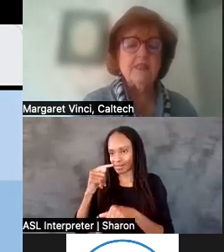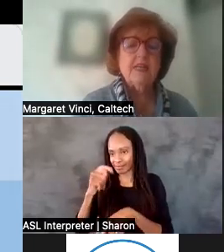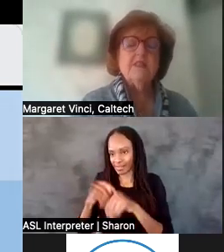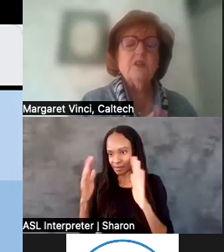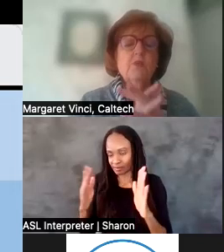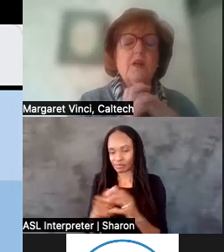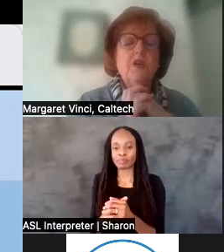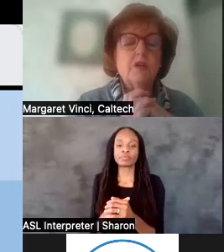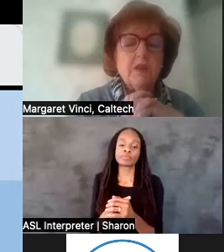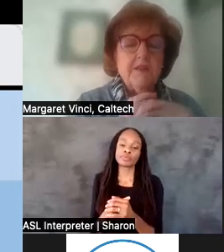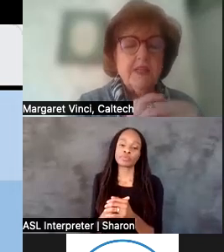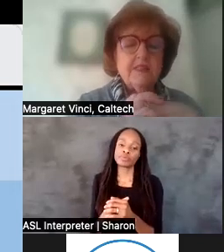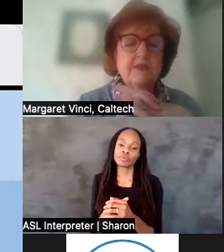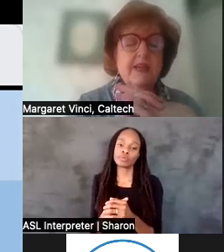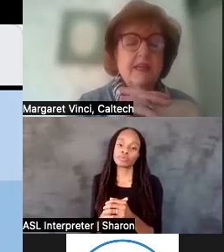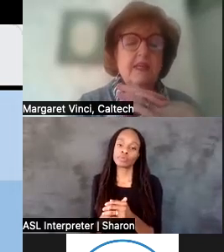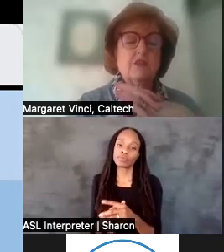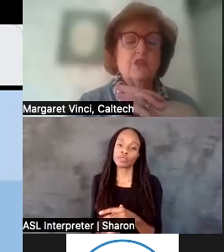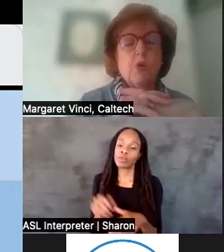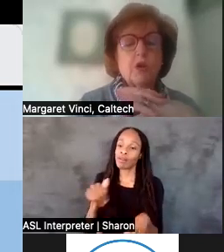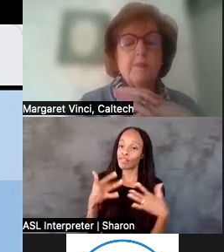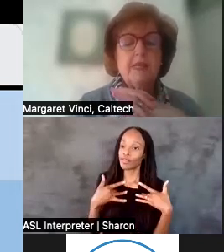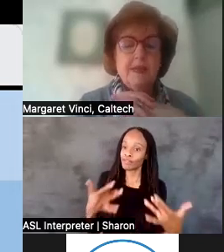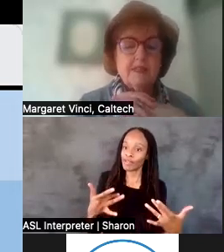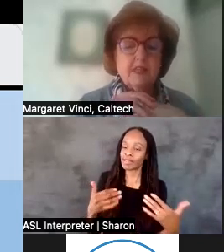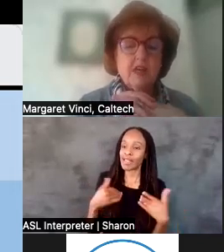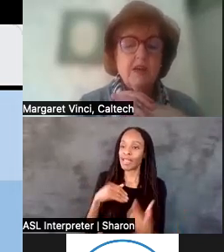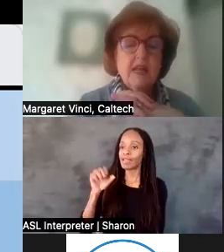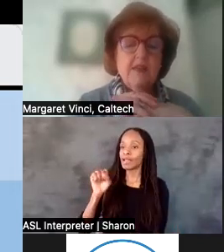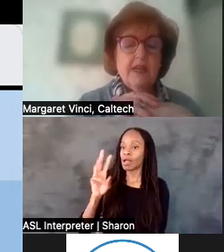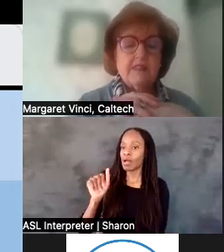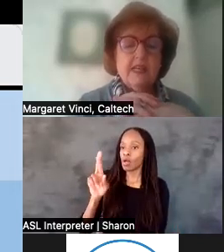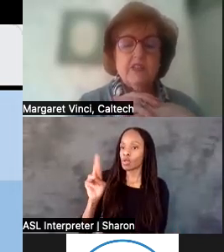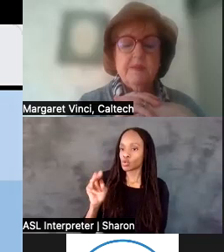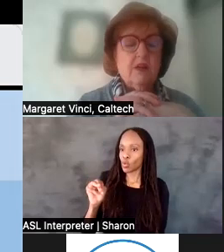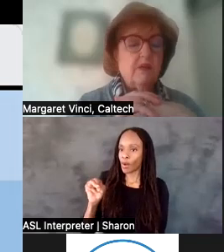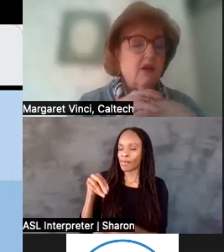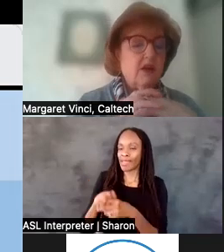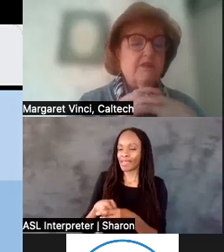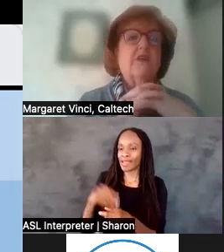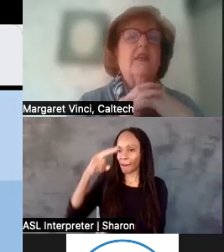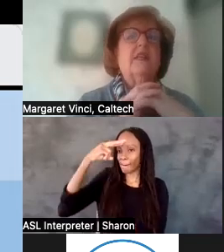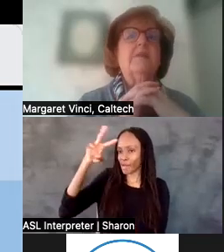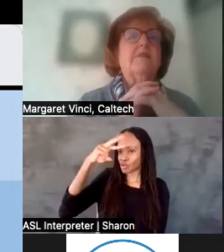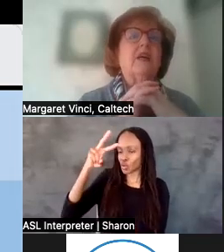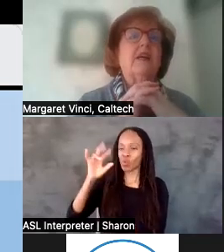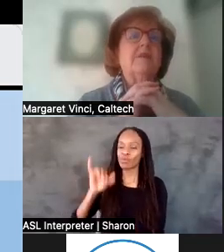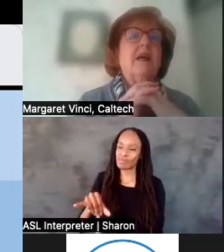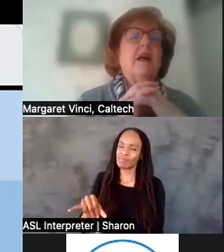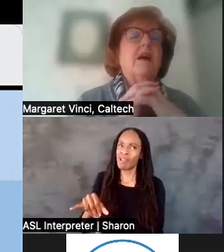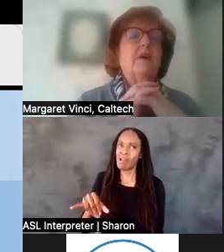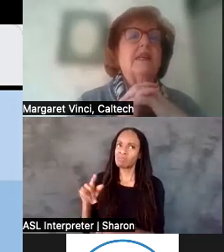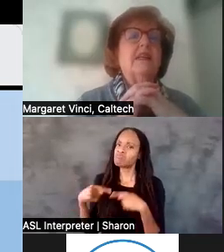with that. So notable events, we had a little swarm in Mexico, and that's actually been going on for a little bit of